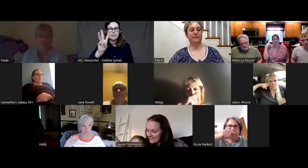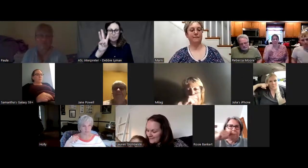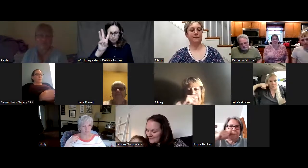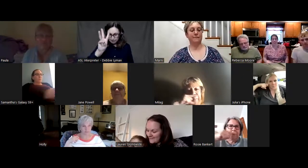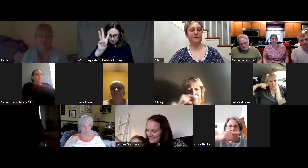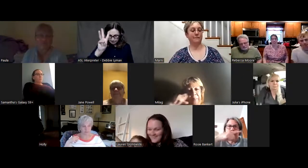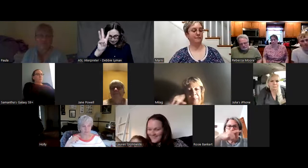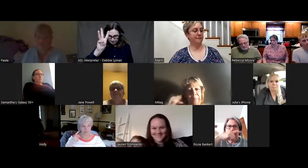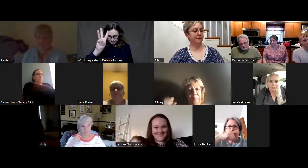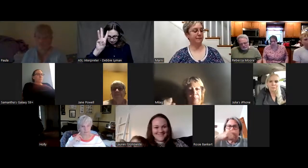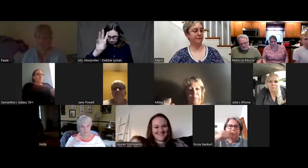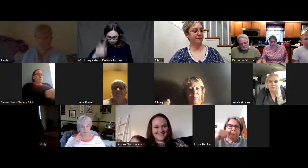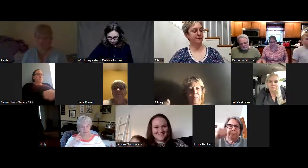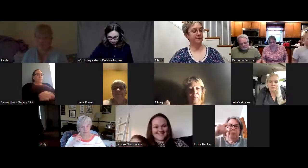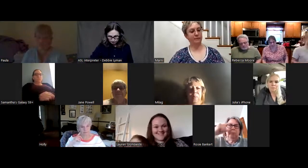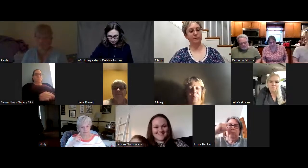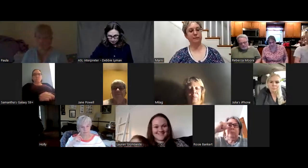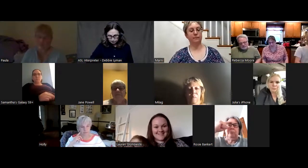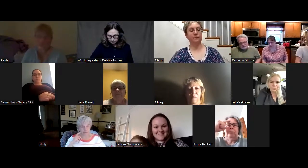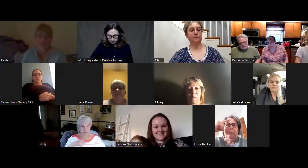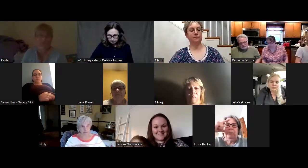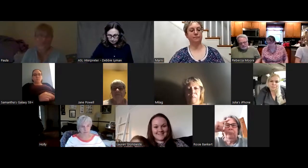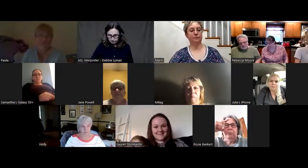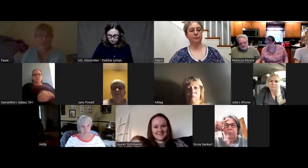Okay. Number 6.